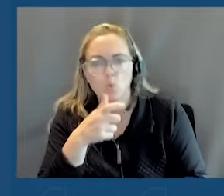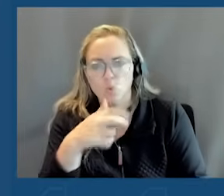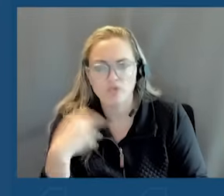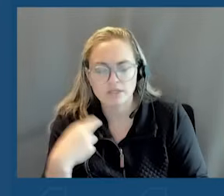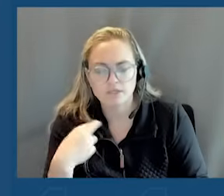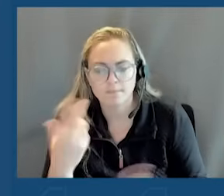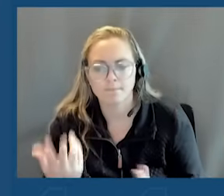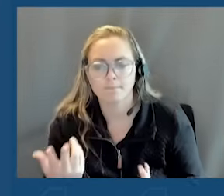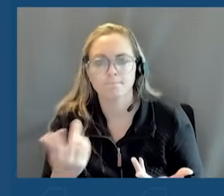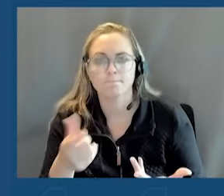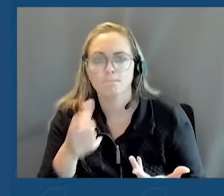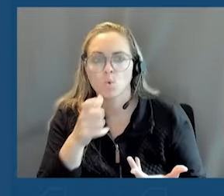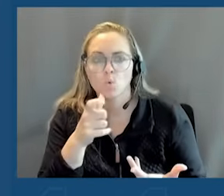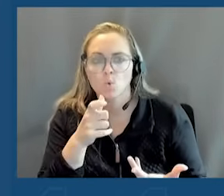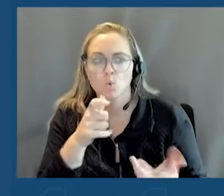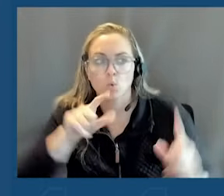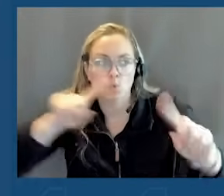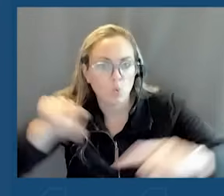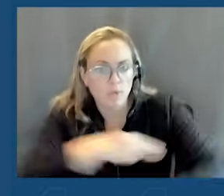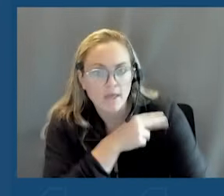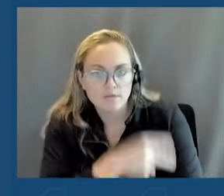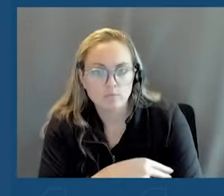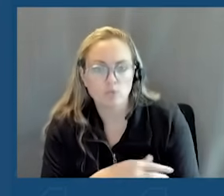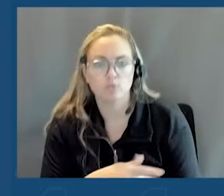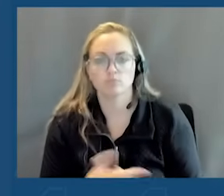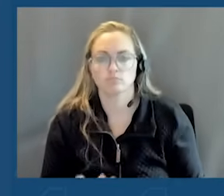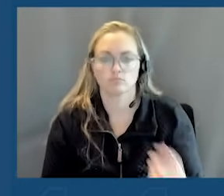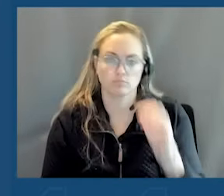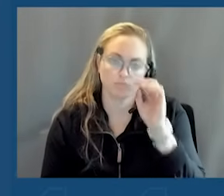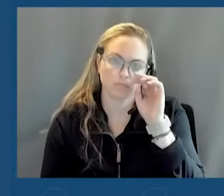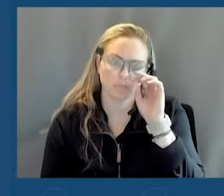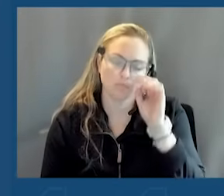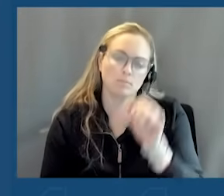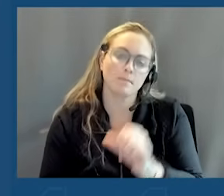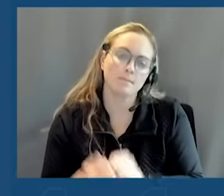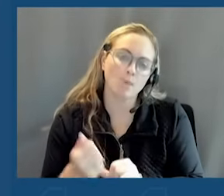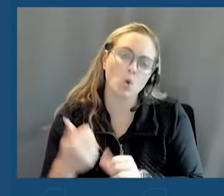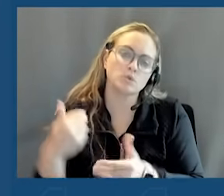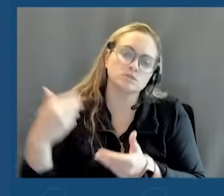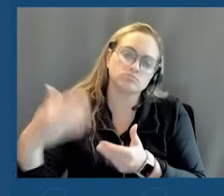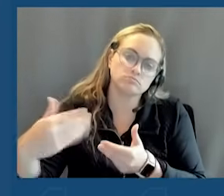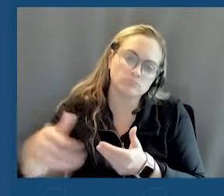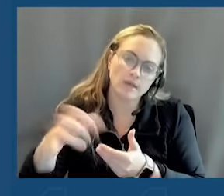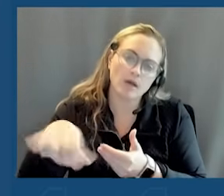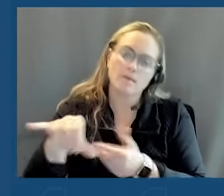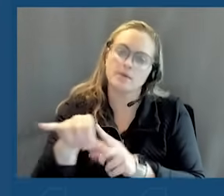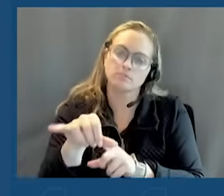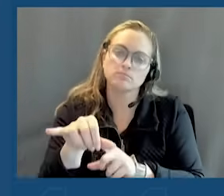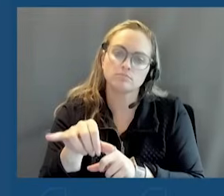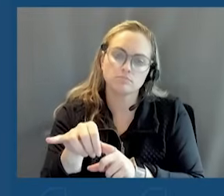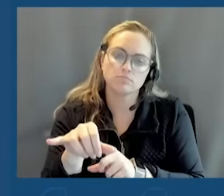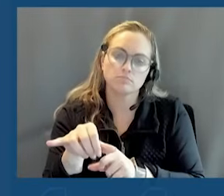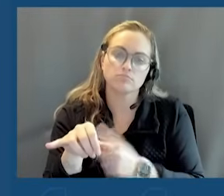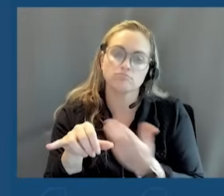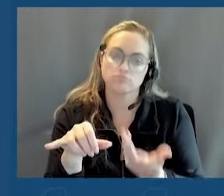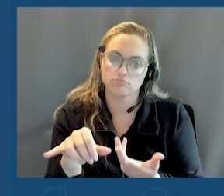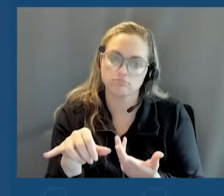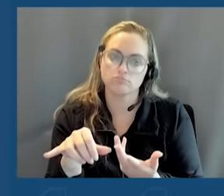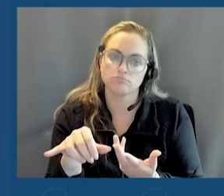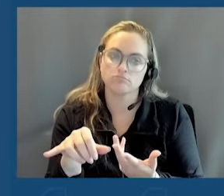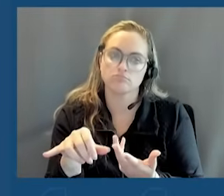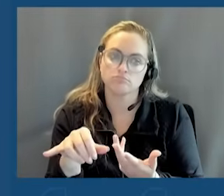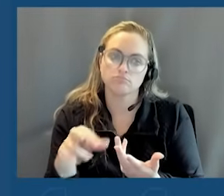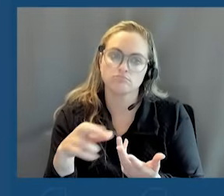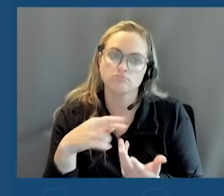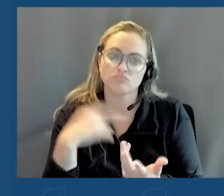Who's presenting themselves to the hospitals? Who are we seeing? Well, the most consistent thing about hospitalizations, your risk is